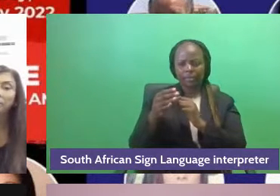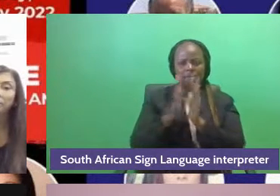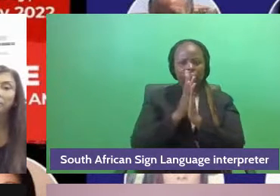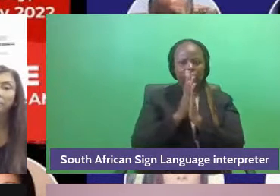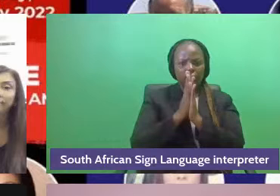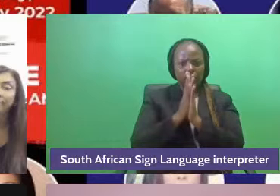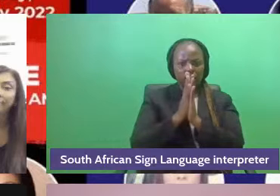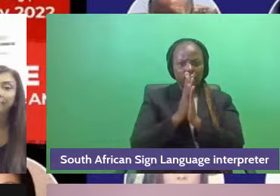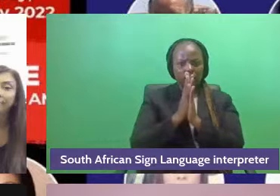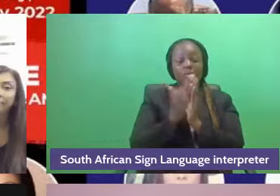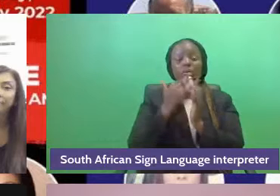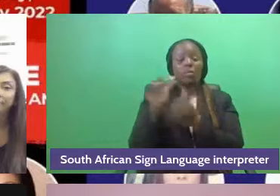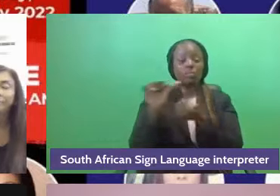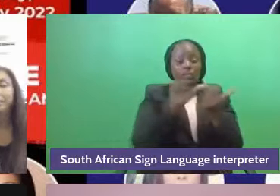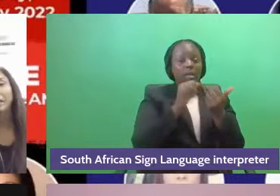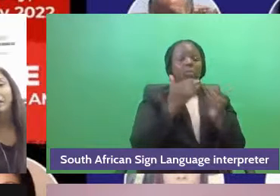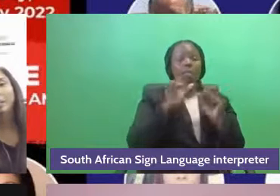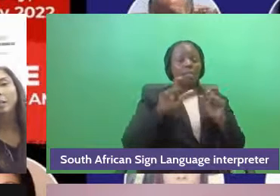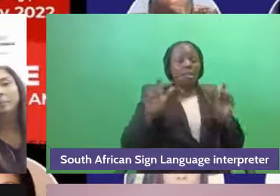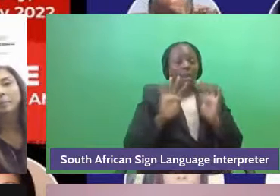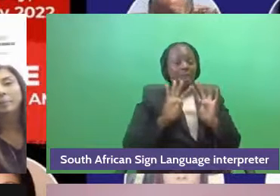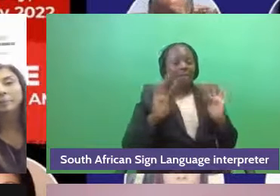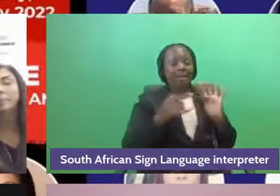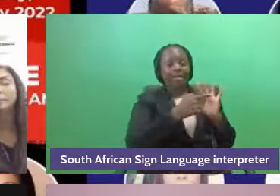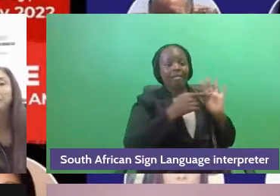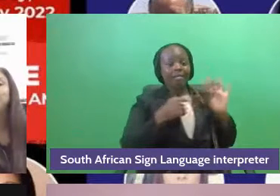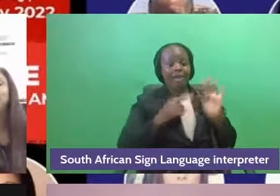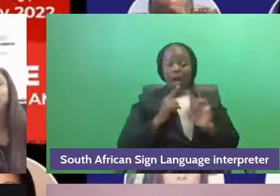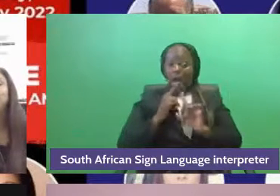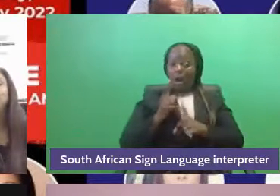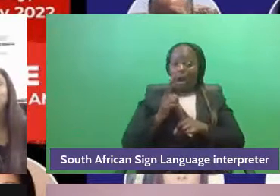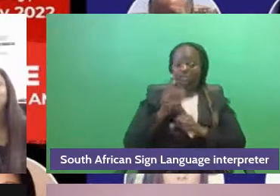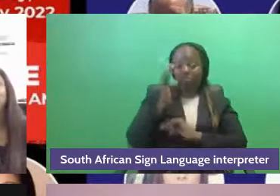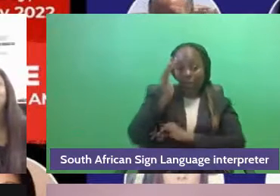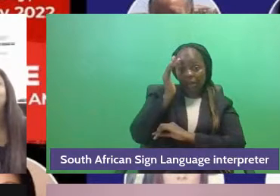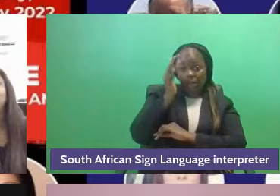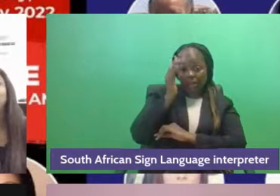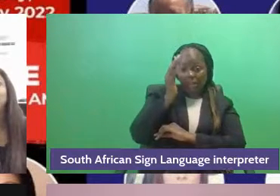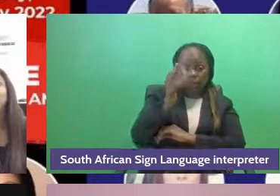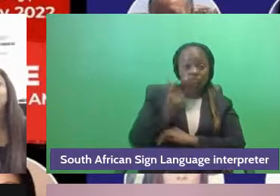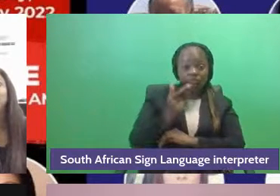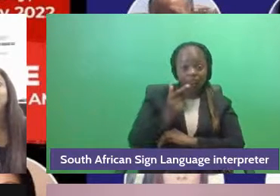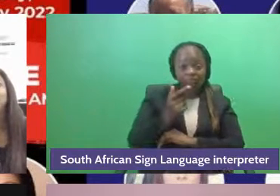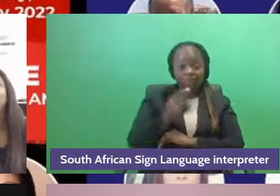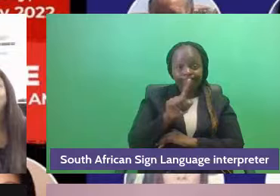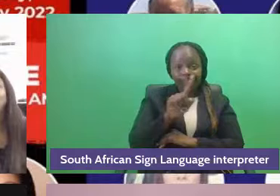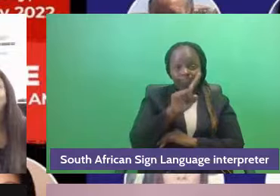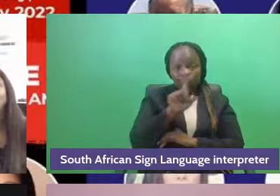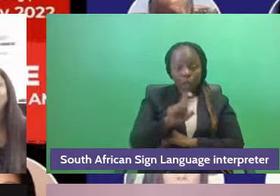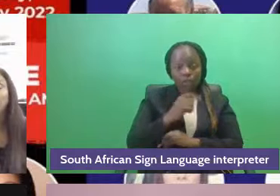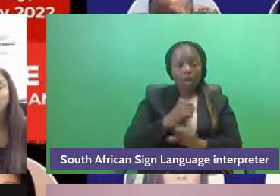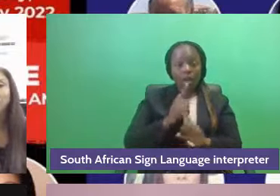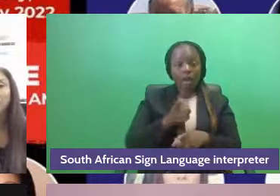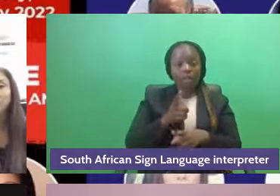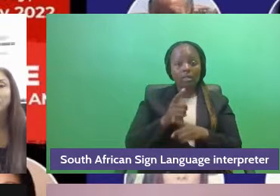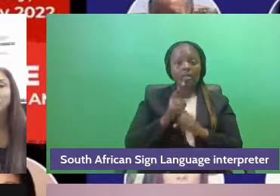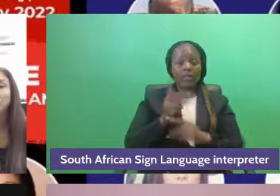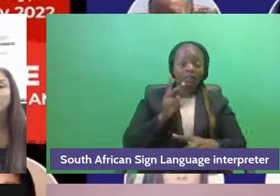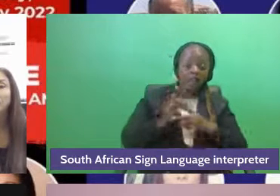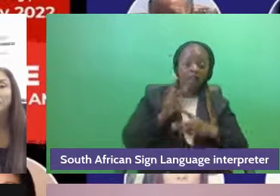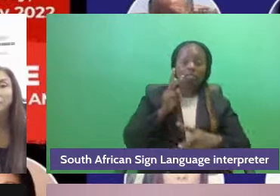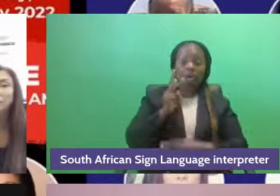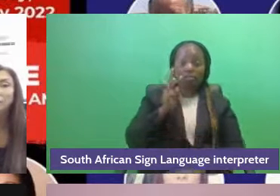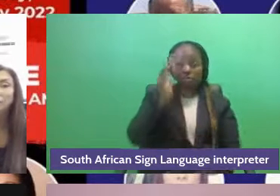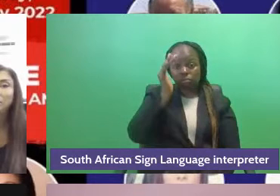also back to our panelists in terms of that reflection, and that can also be a final reflection on this